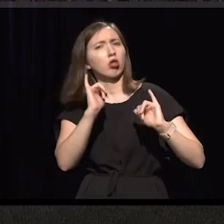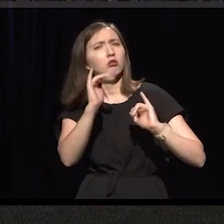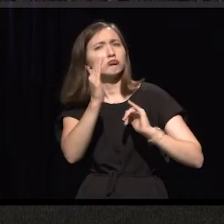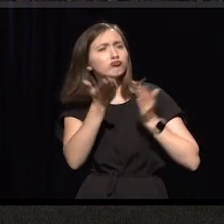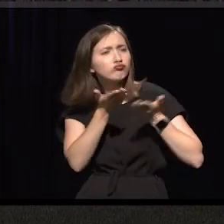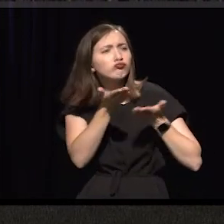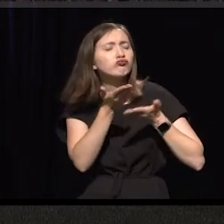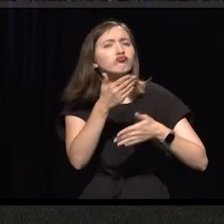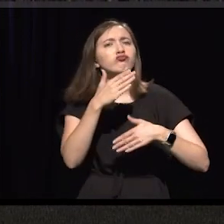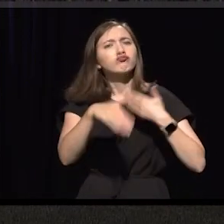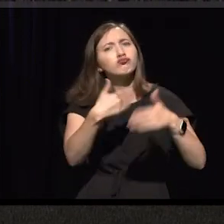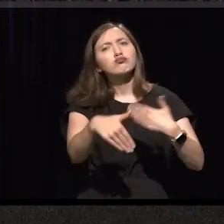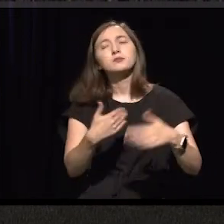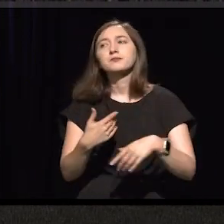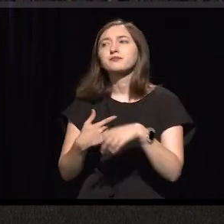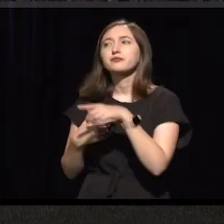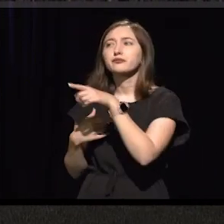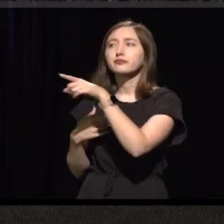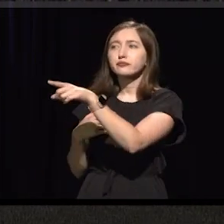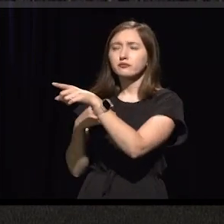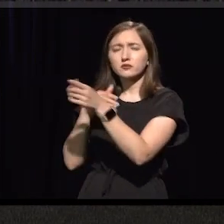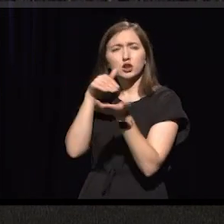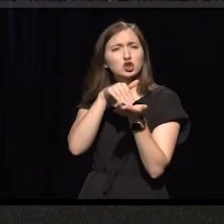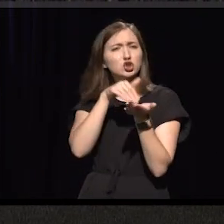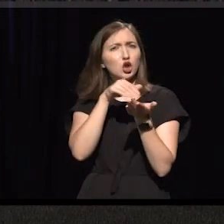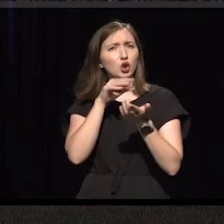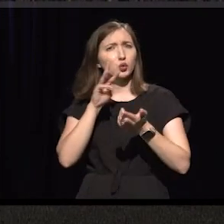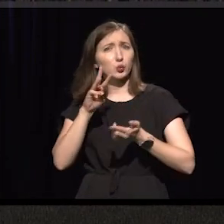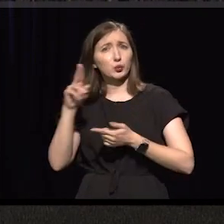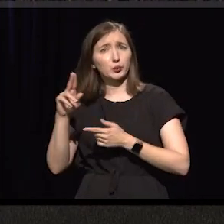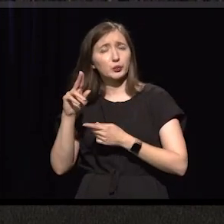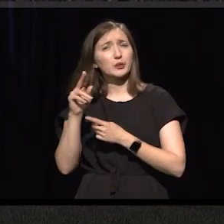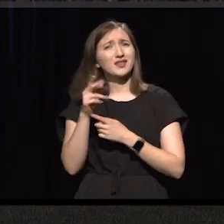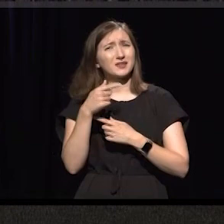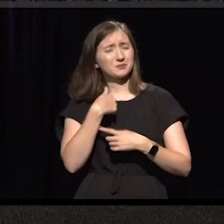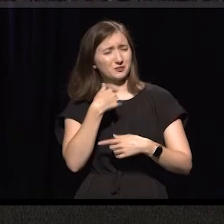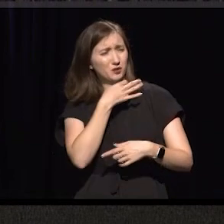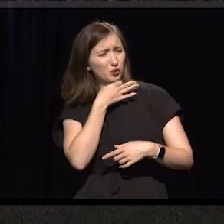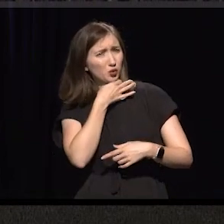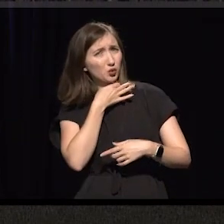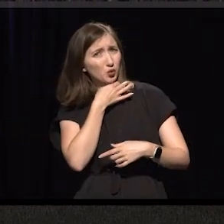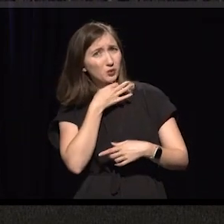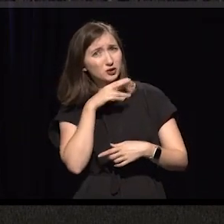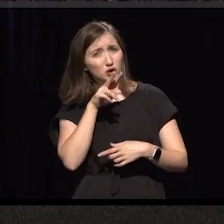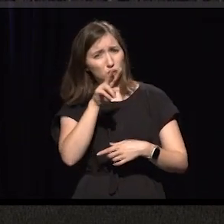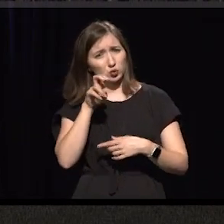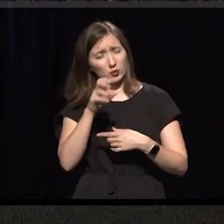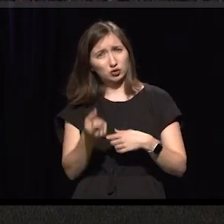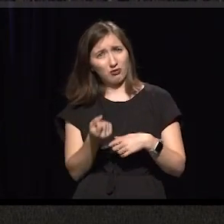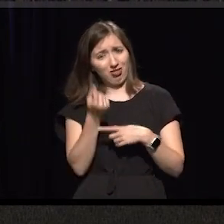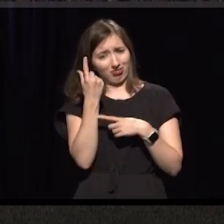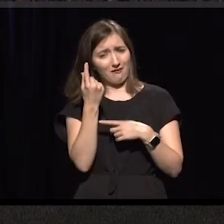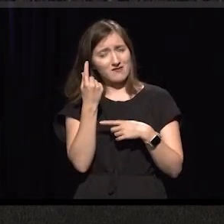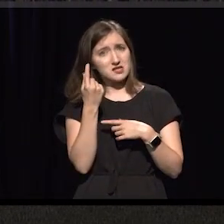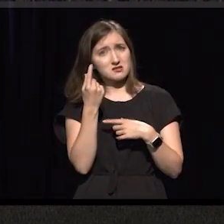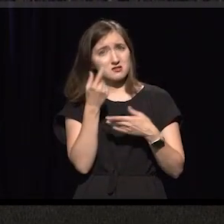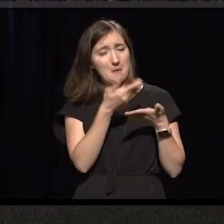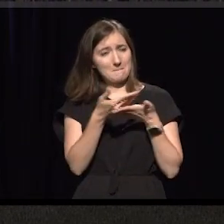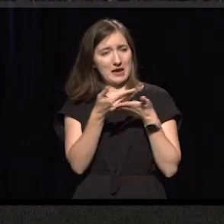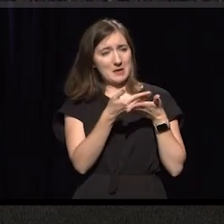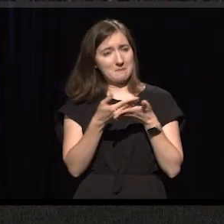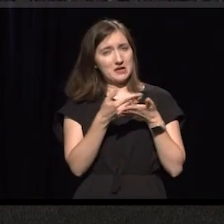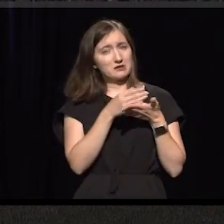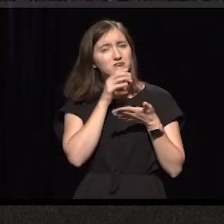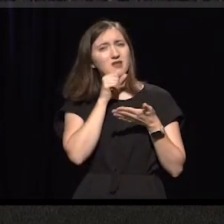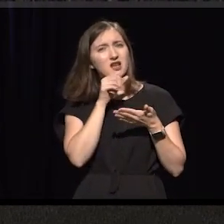Dr. Wu, we had reported in mid-July, we got the number that there were 211 babies 12 months and under that were infected with the